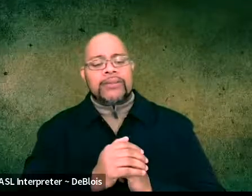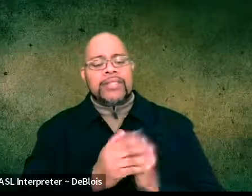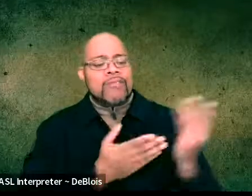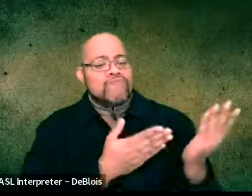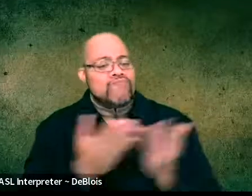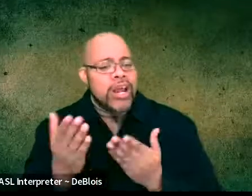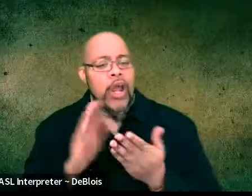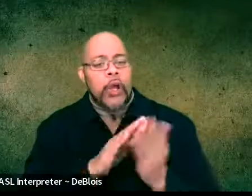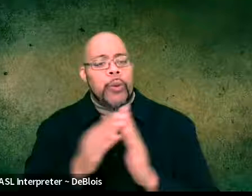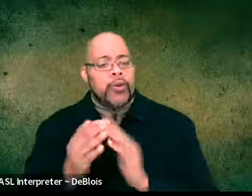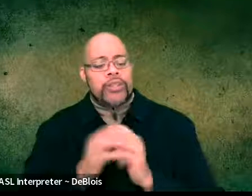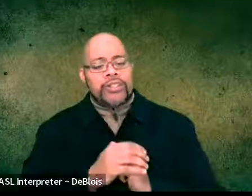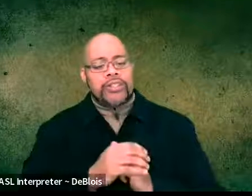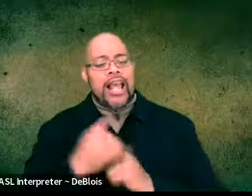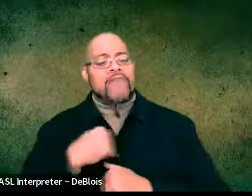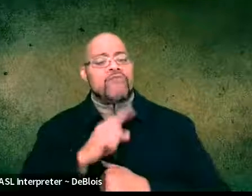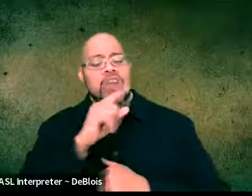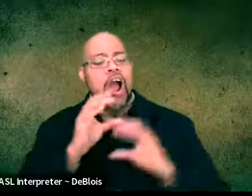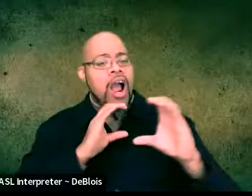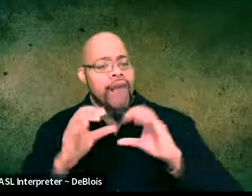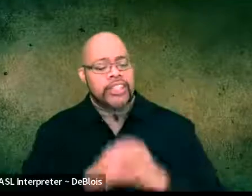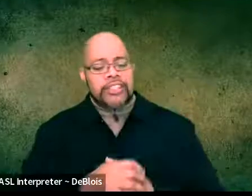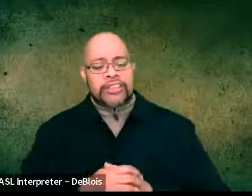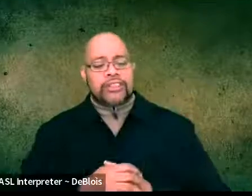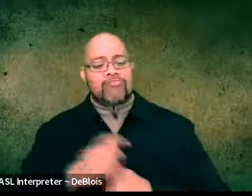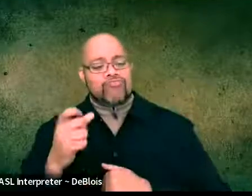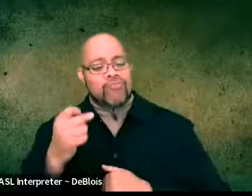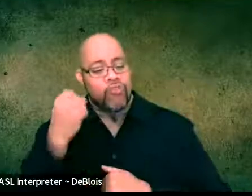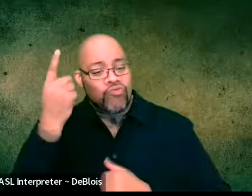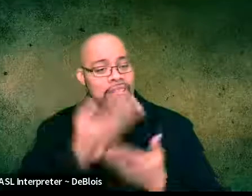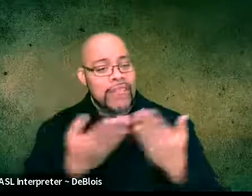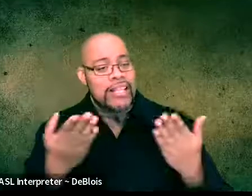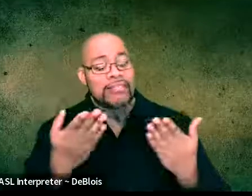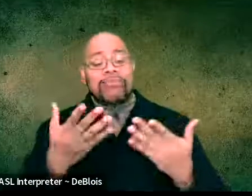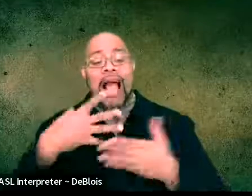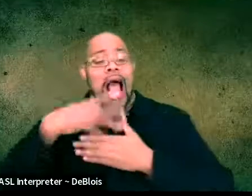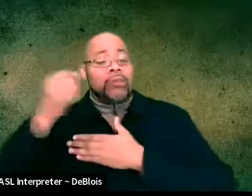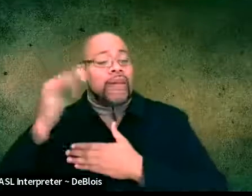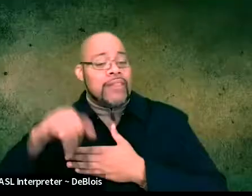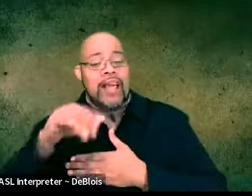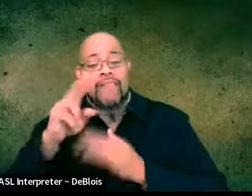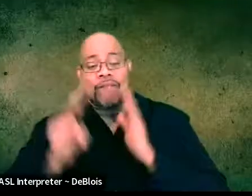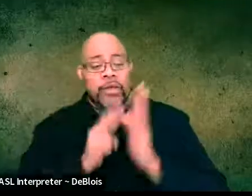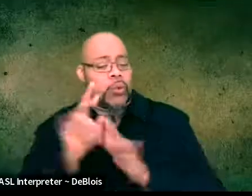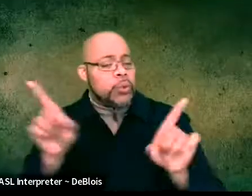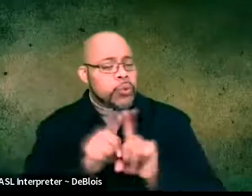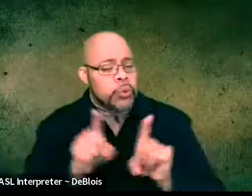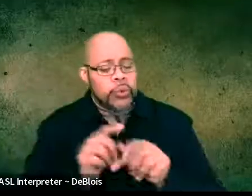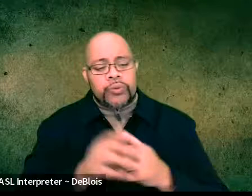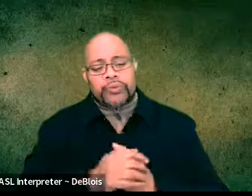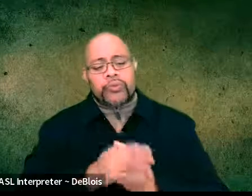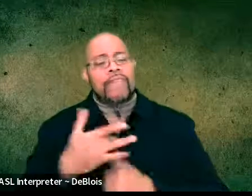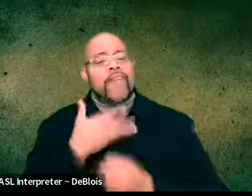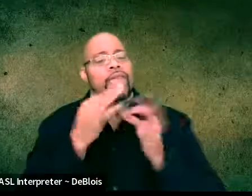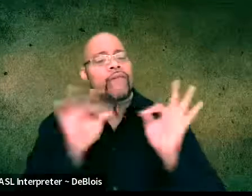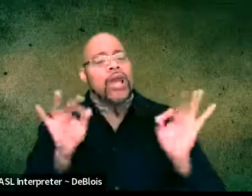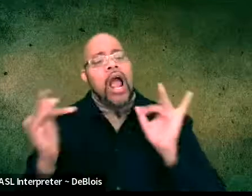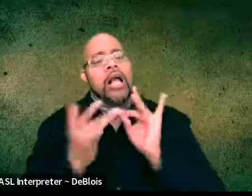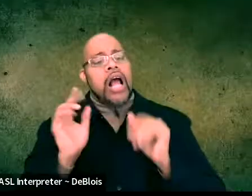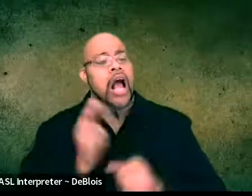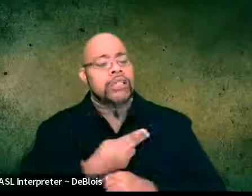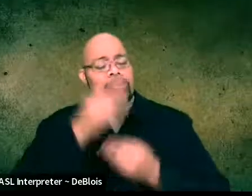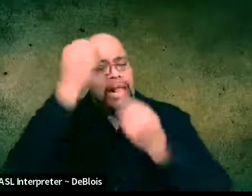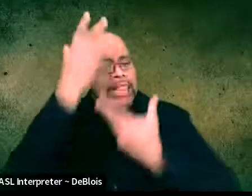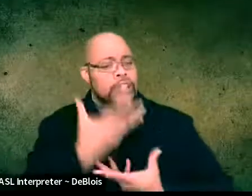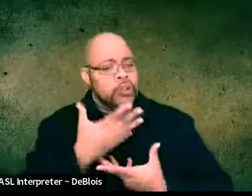the community, like have real conversations and understand things even outside of these videos. So feel free to contact us and let